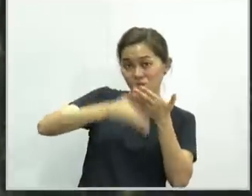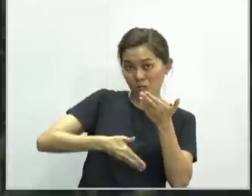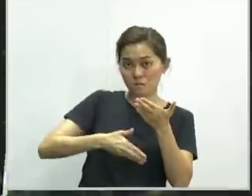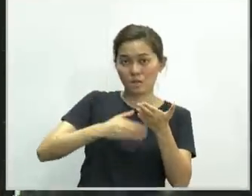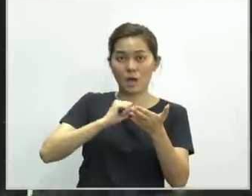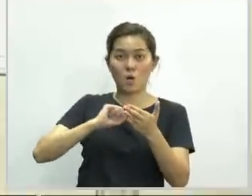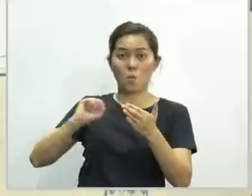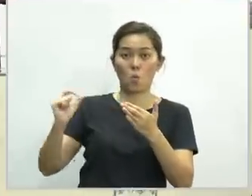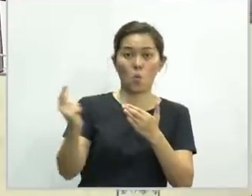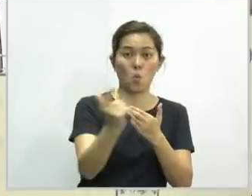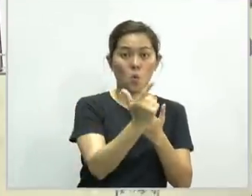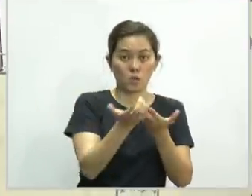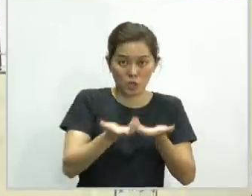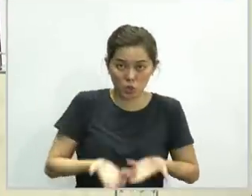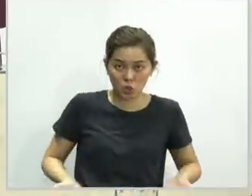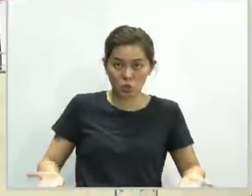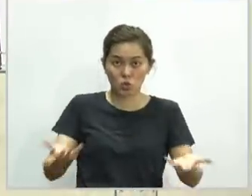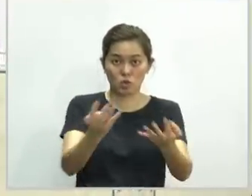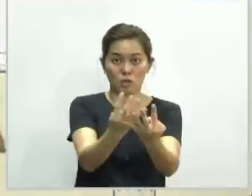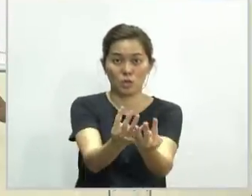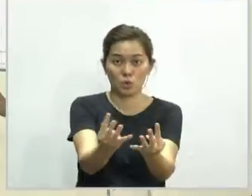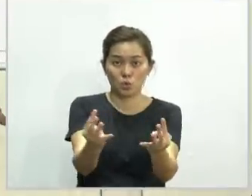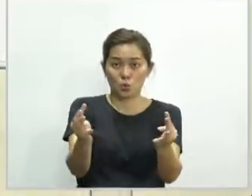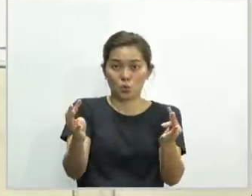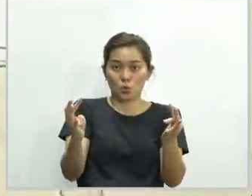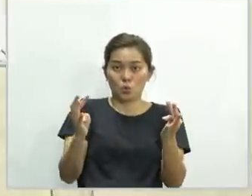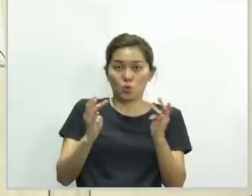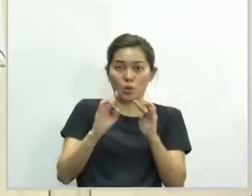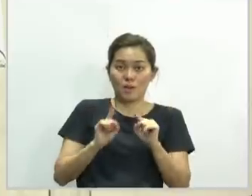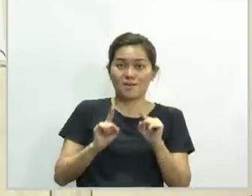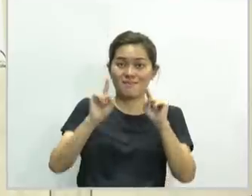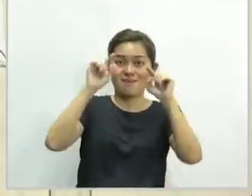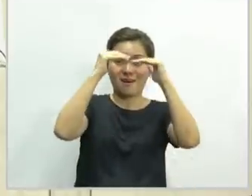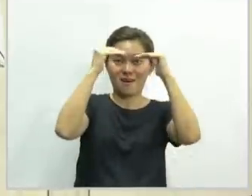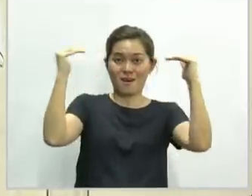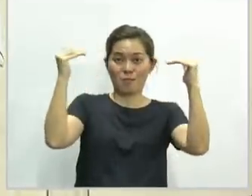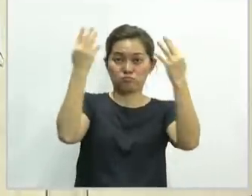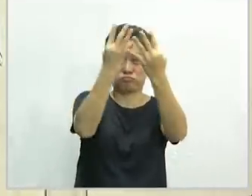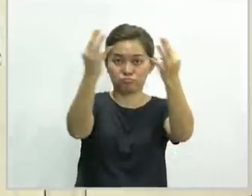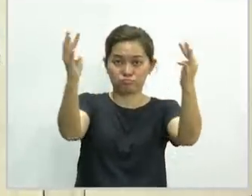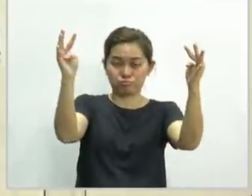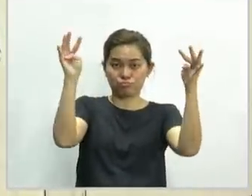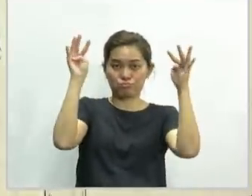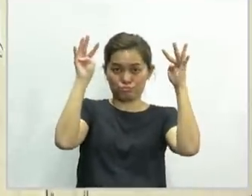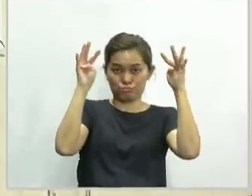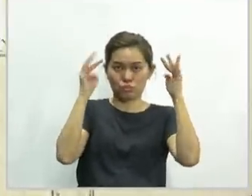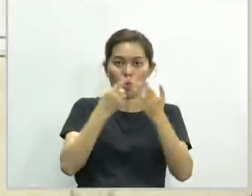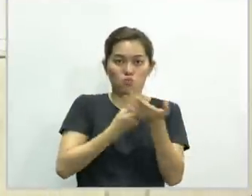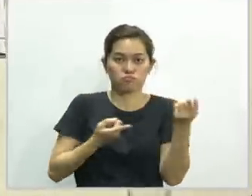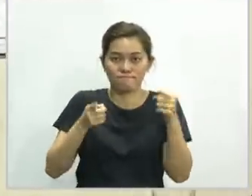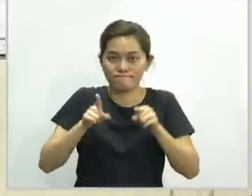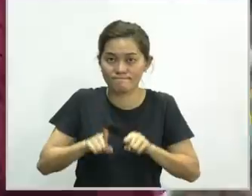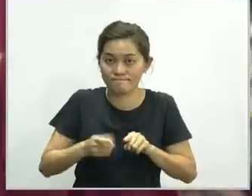all standing here and in the upper locations, this is what's going to